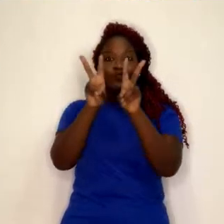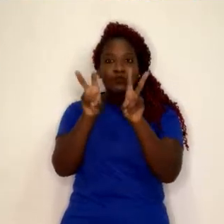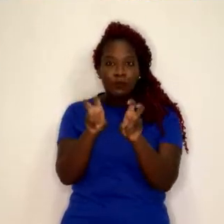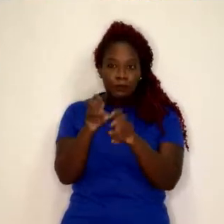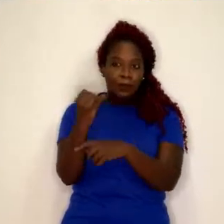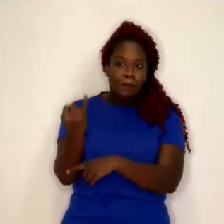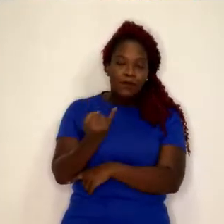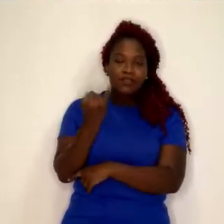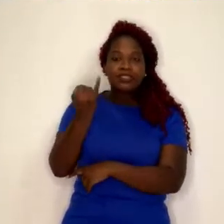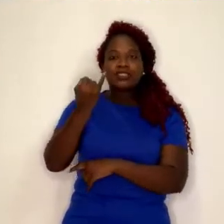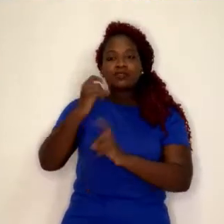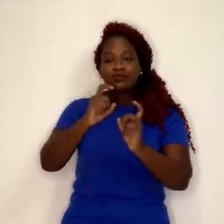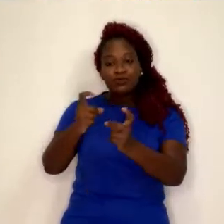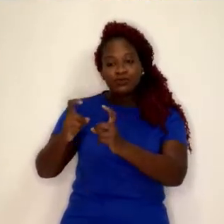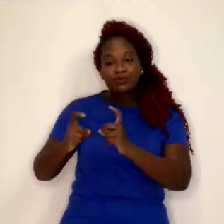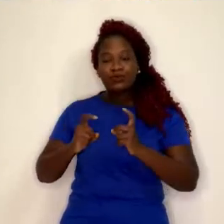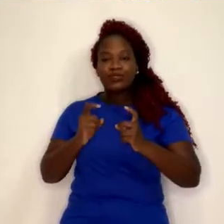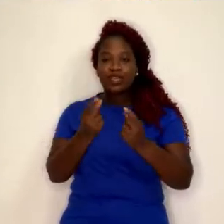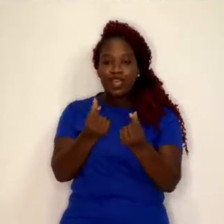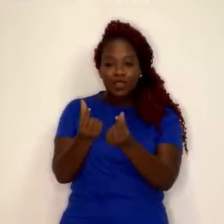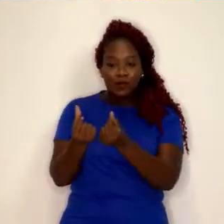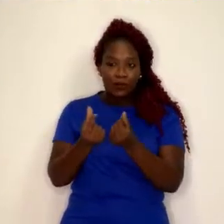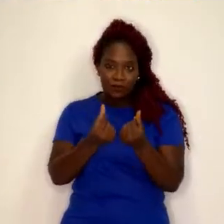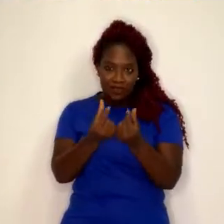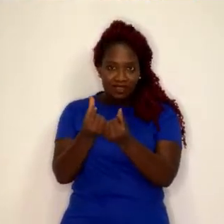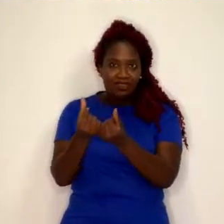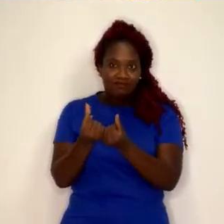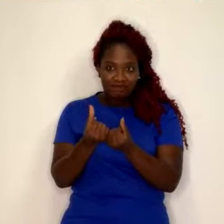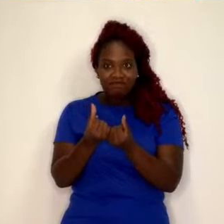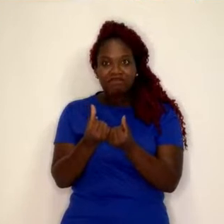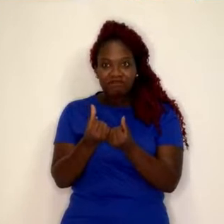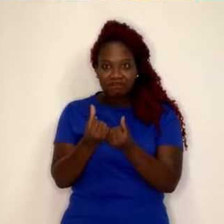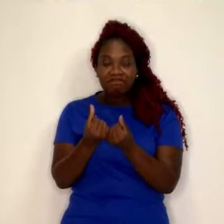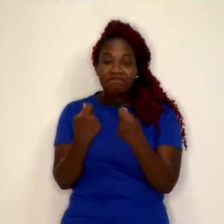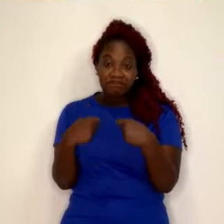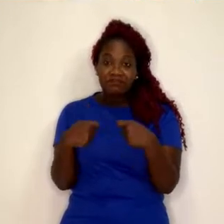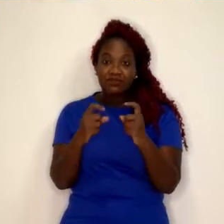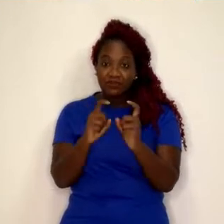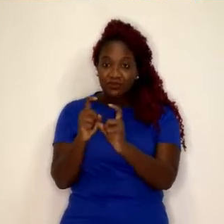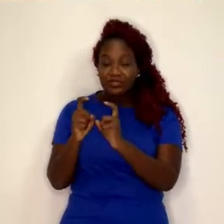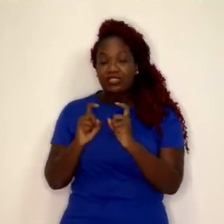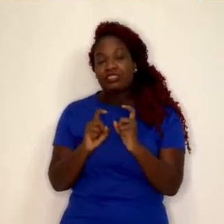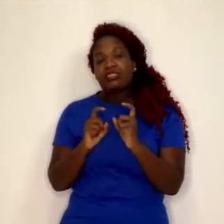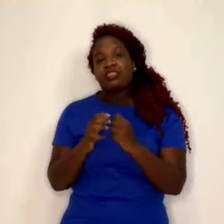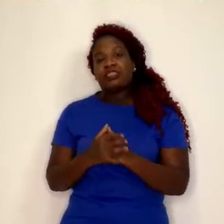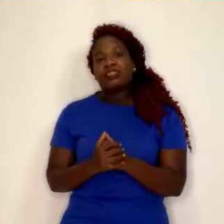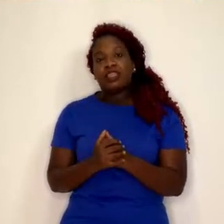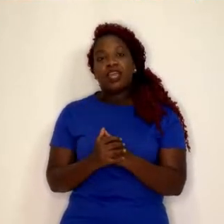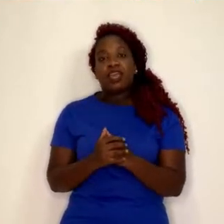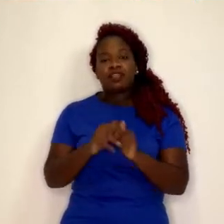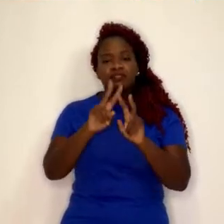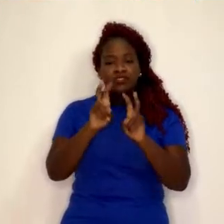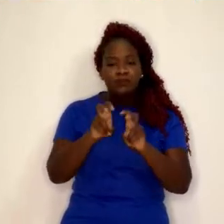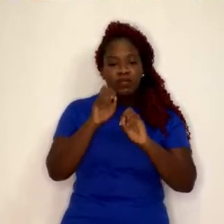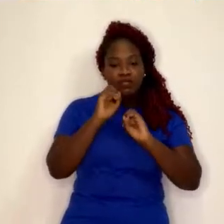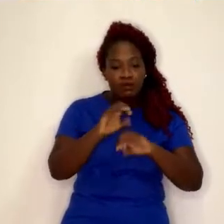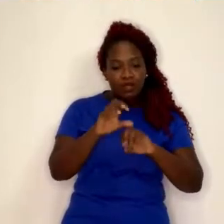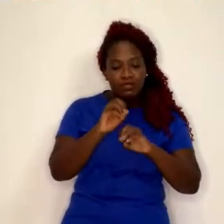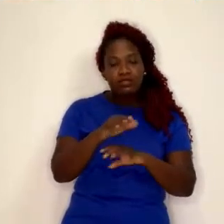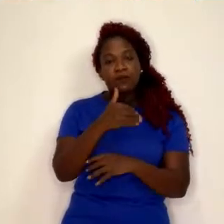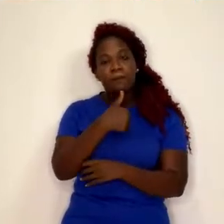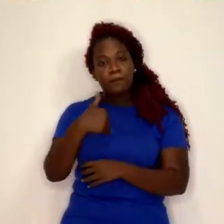I would like to highlight the importance of debating the economy. The circumstances of